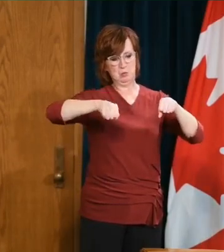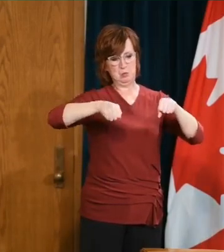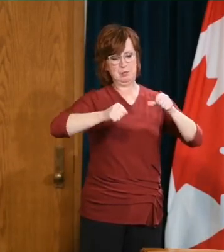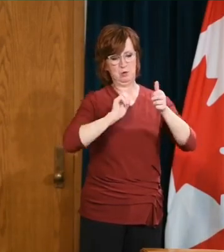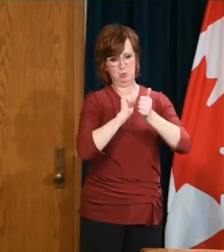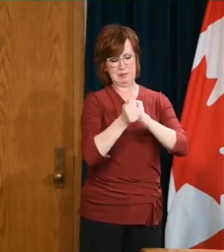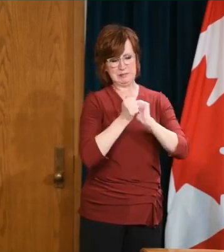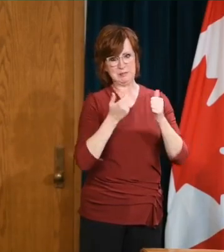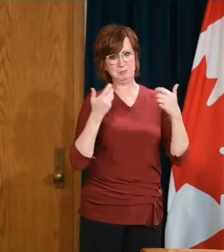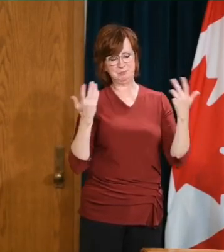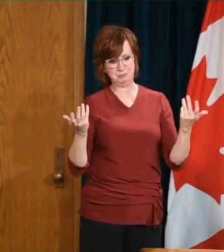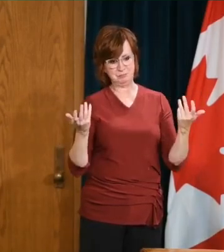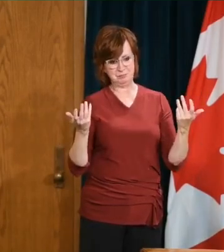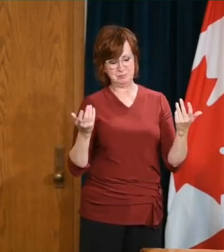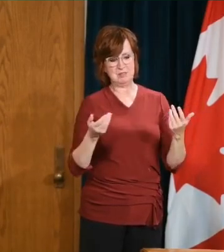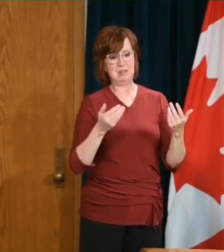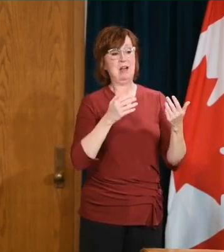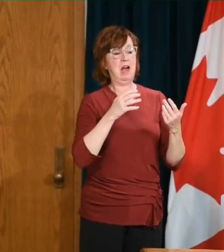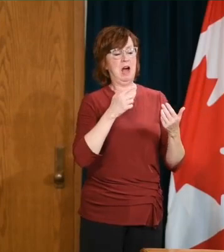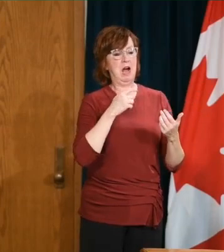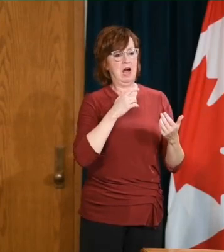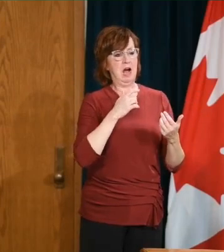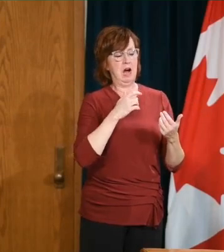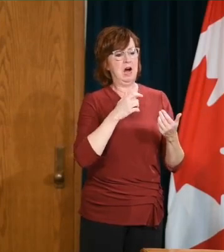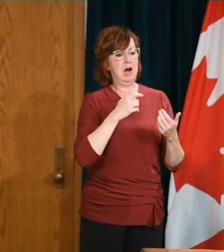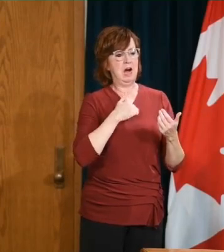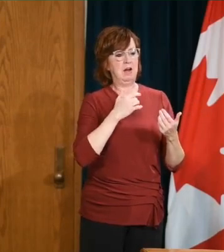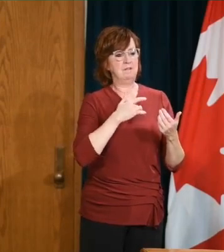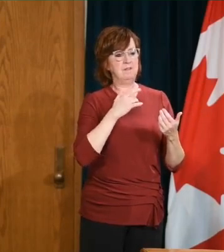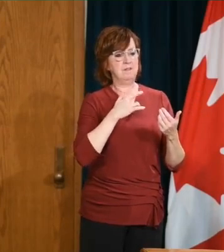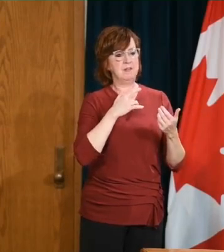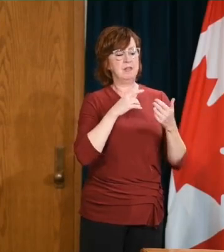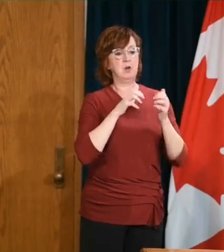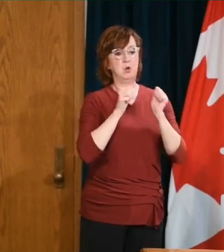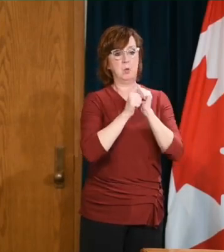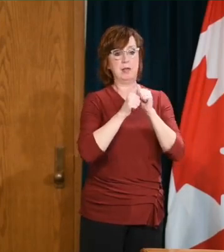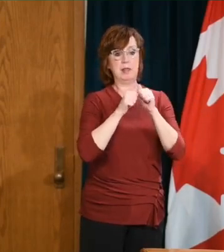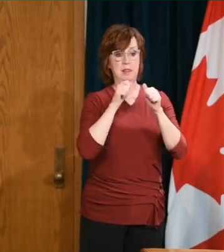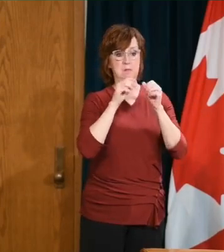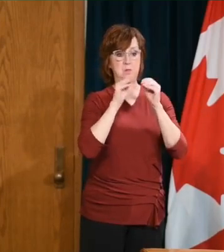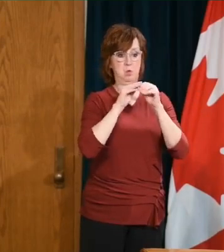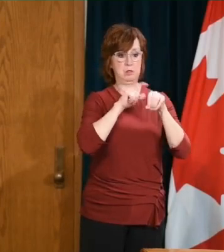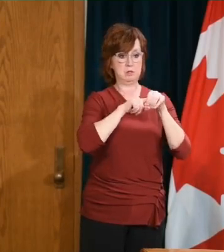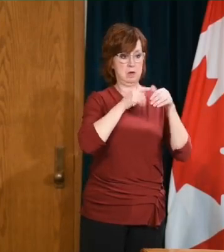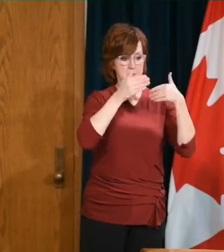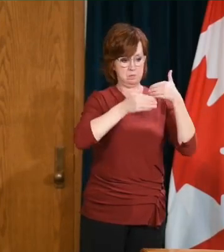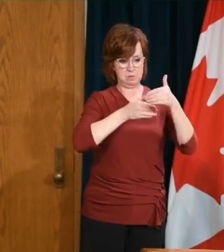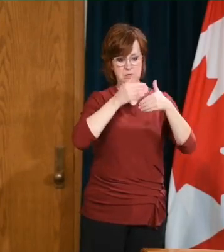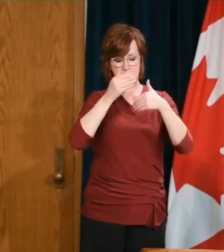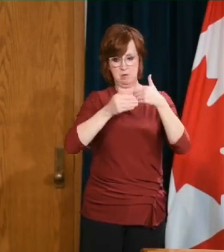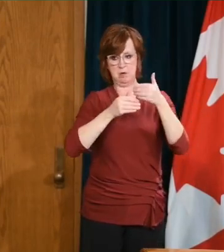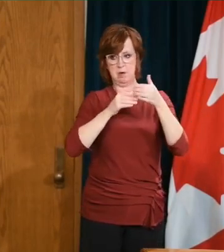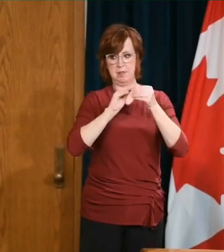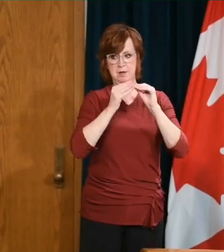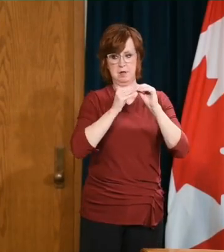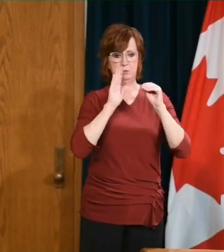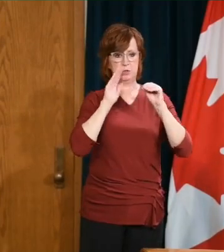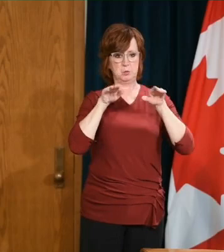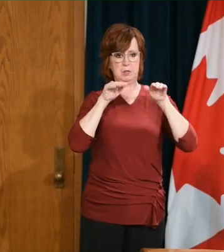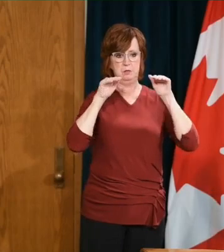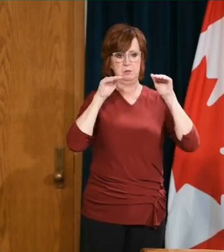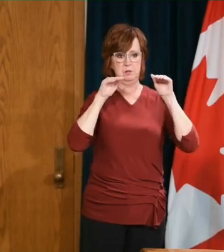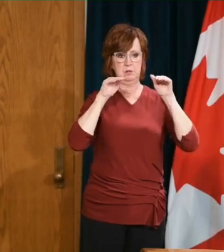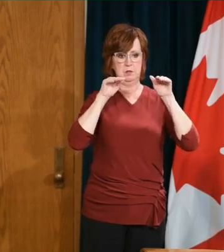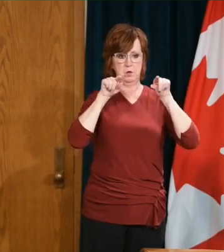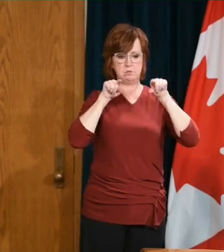time, we expect to see the rates more or less stabilize, and that's a flag that if we don't do that already, we should also show the rates